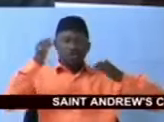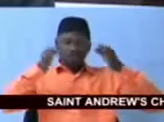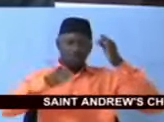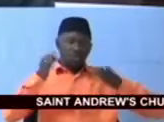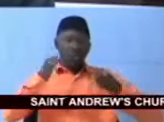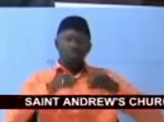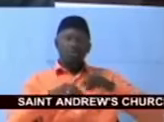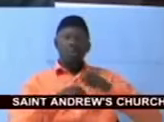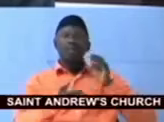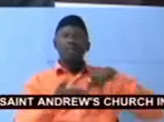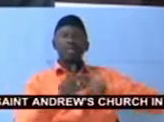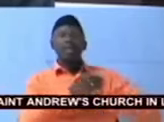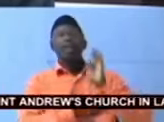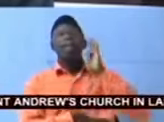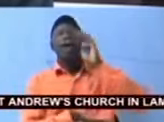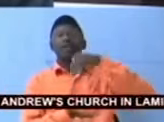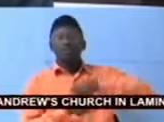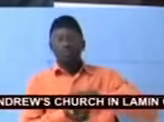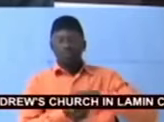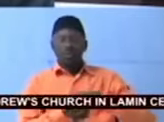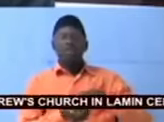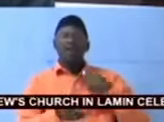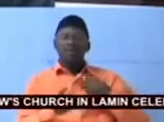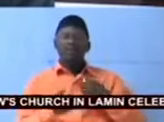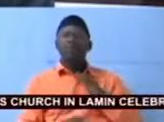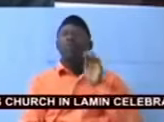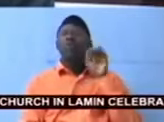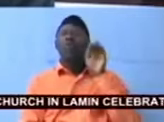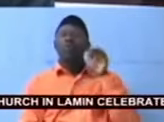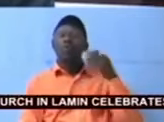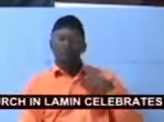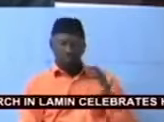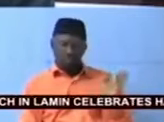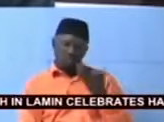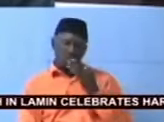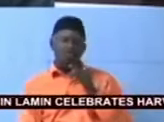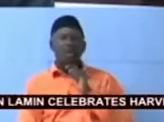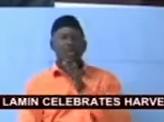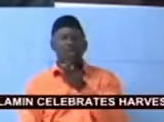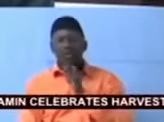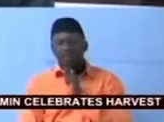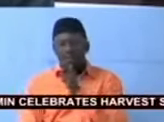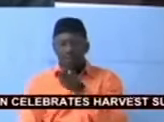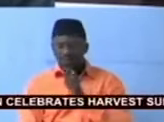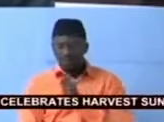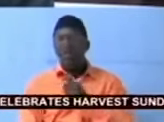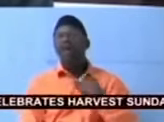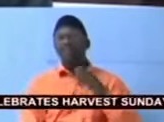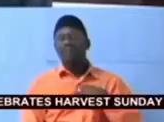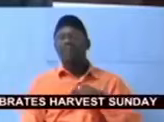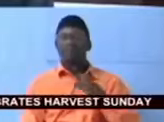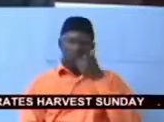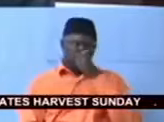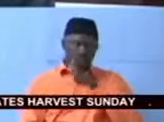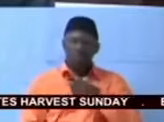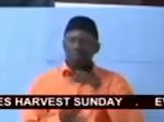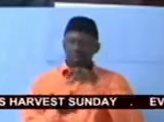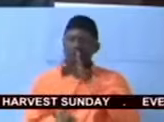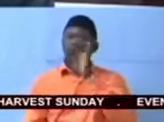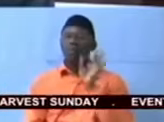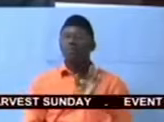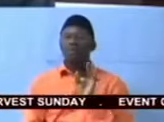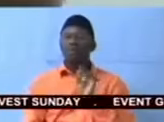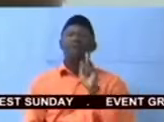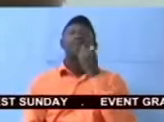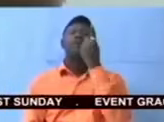bi ci Banjul. And I was called for an interview. Ñu oma nak pour laaj ma. And I was appointed as a first class magistrate. Bu ko fe nak ci